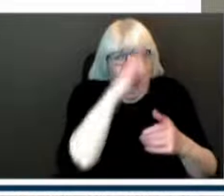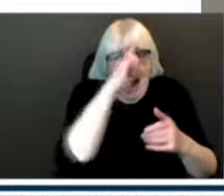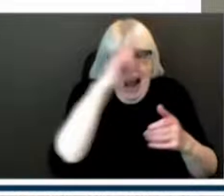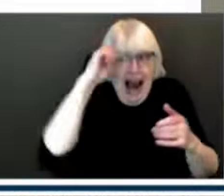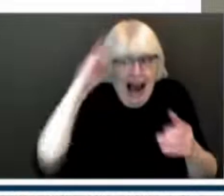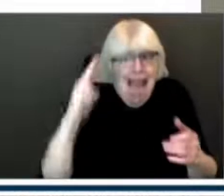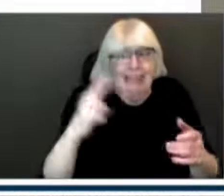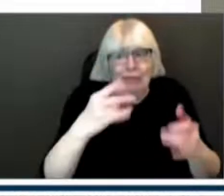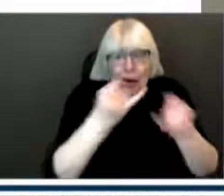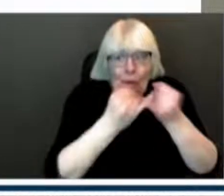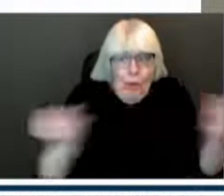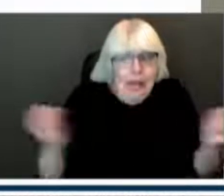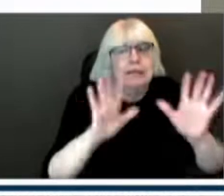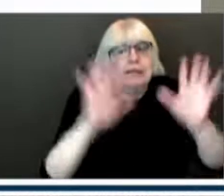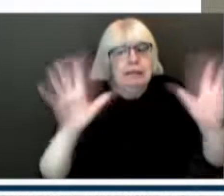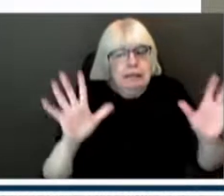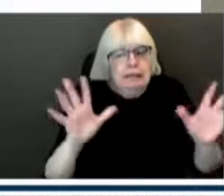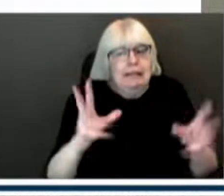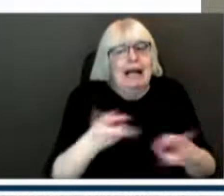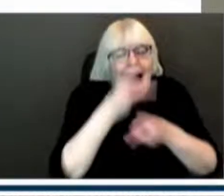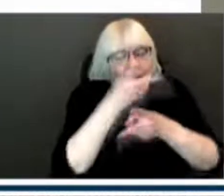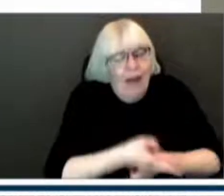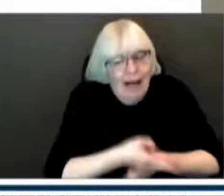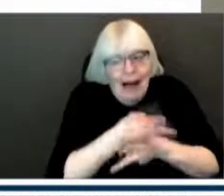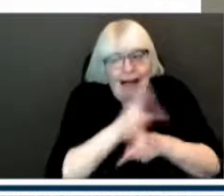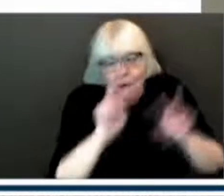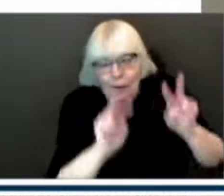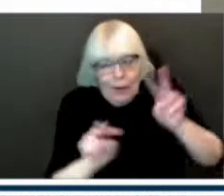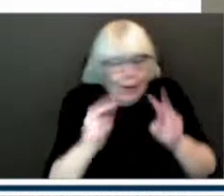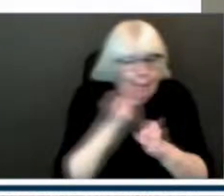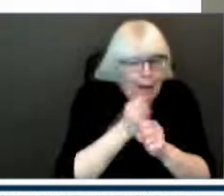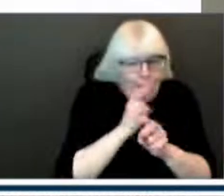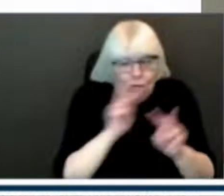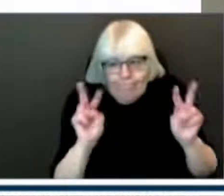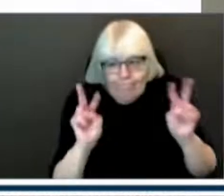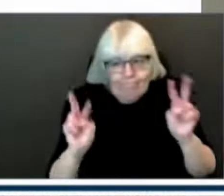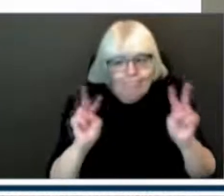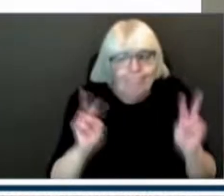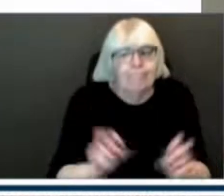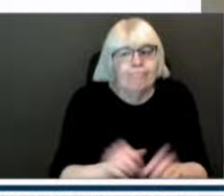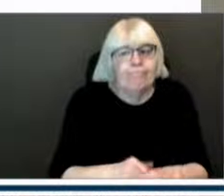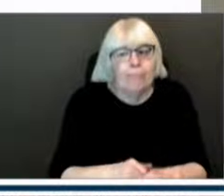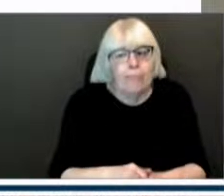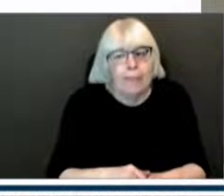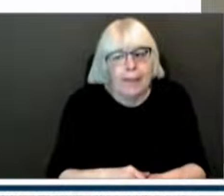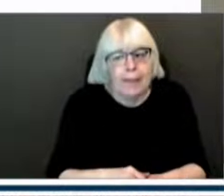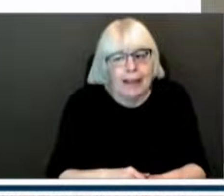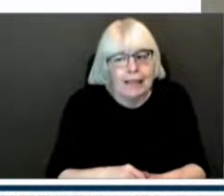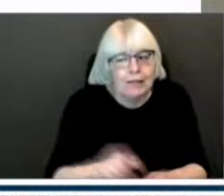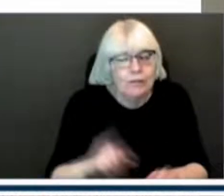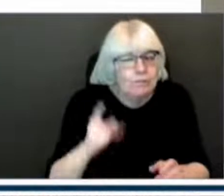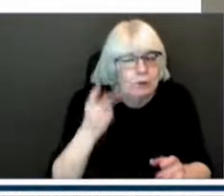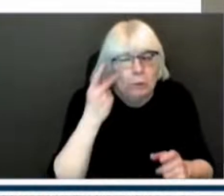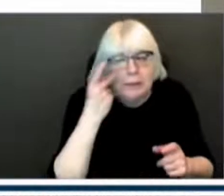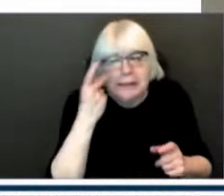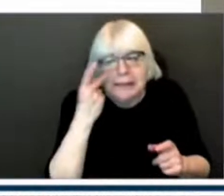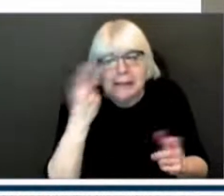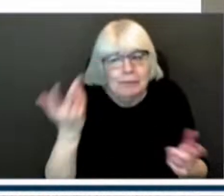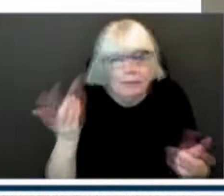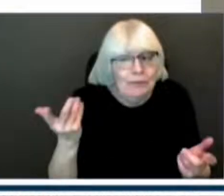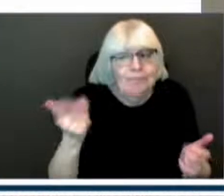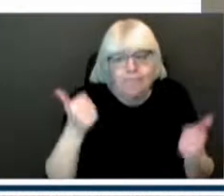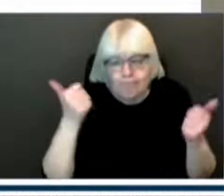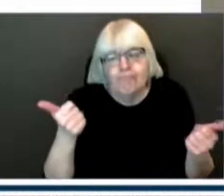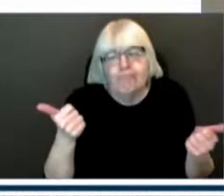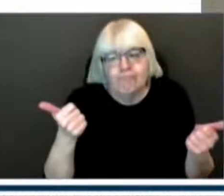our approach. And I outlined in my remarks the kind of indicators that we are looked at to make the decision today, and we'll continue to look